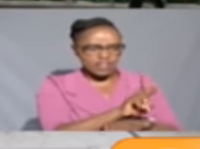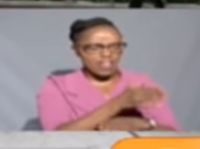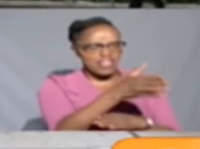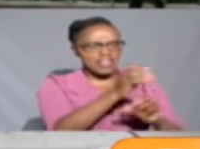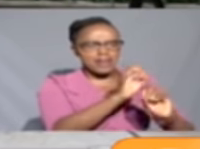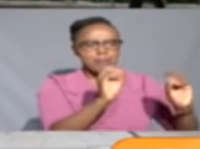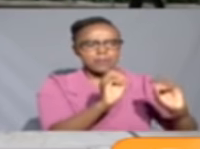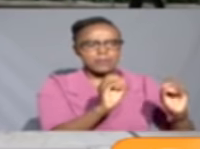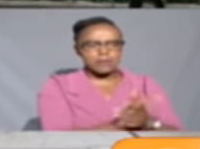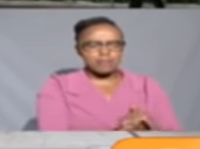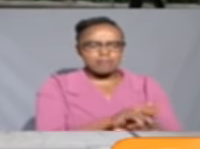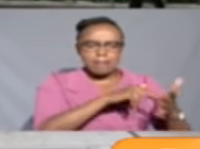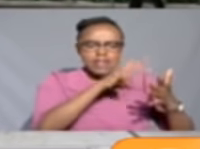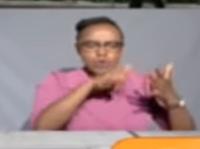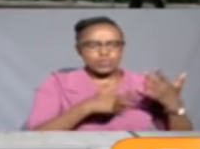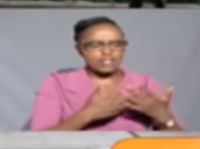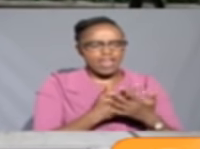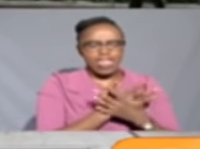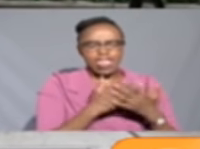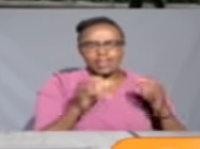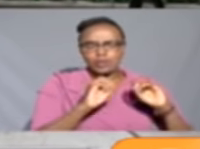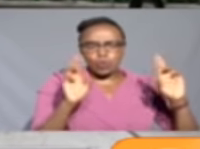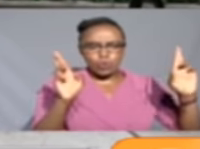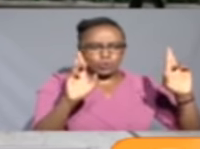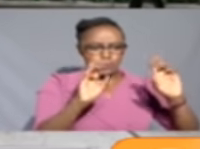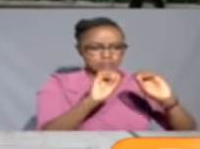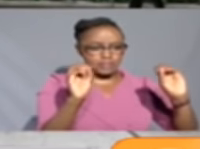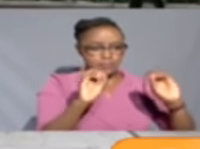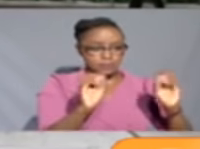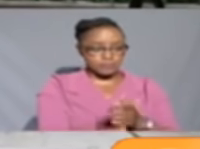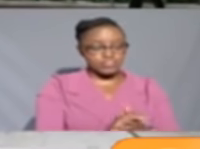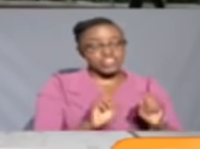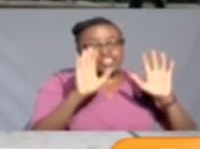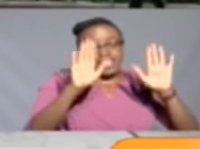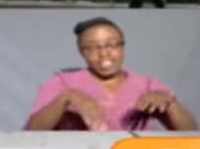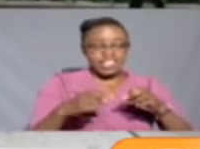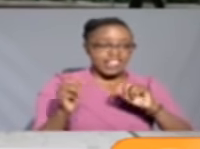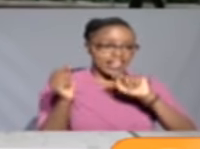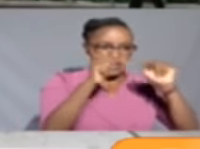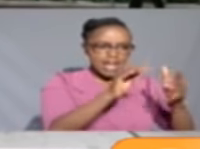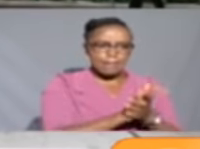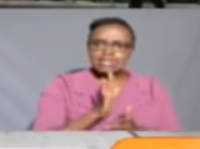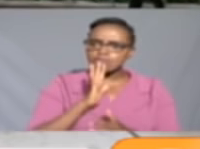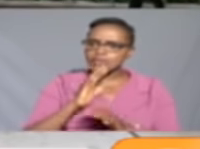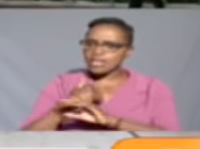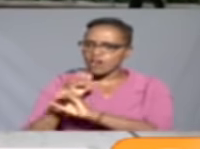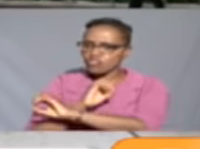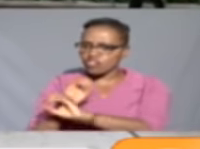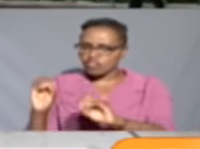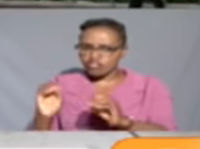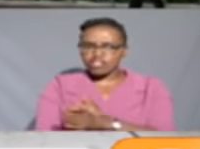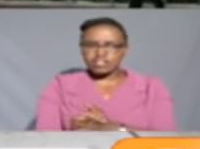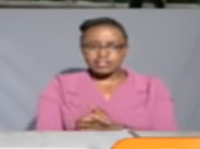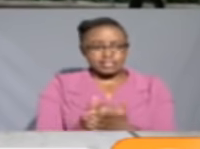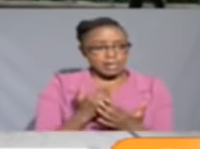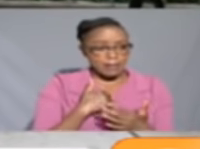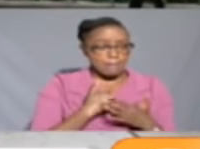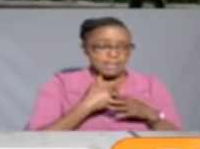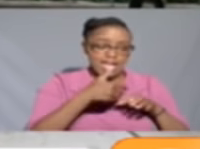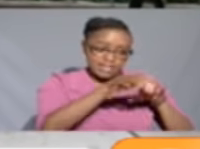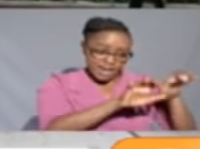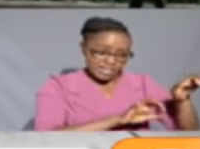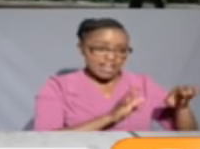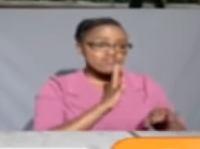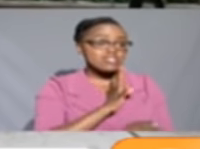there, which means they were not ready for it. So anyway, they come. And there was no speech, by the way. Yes, and I had drafted a